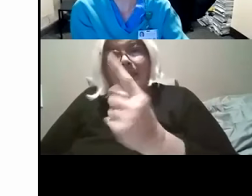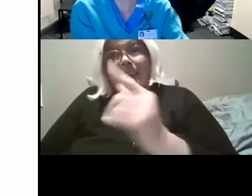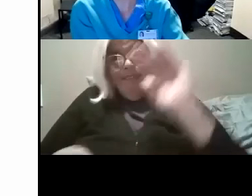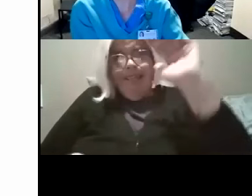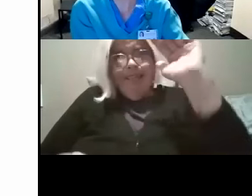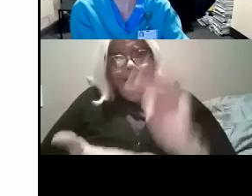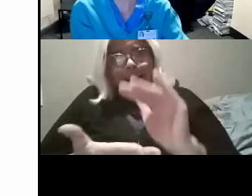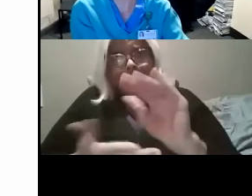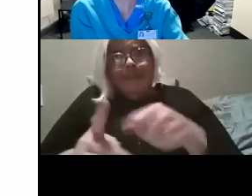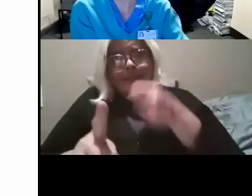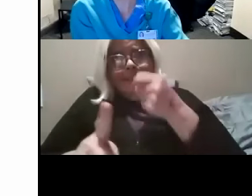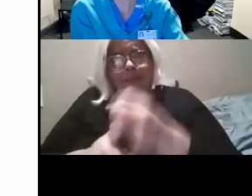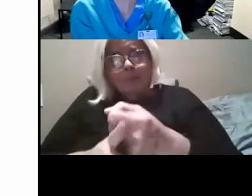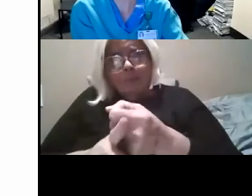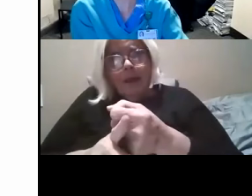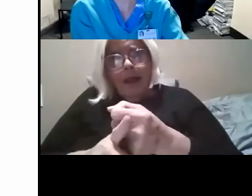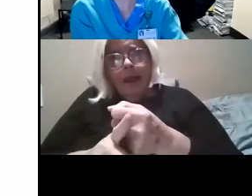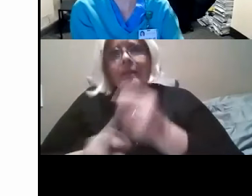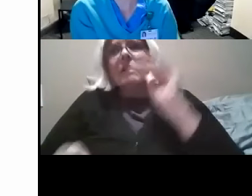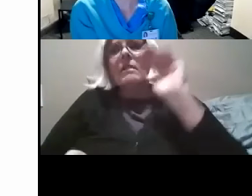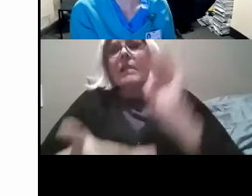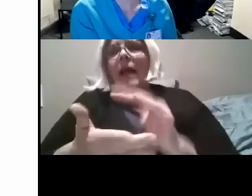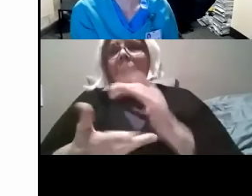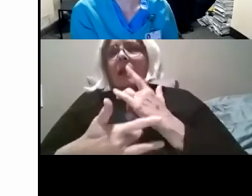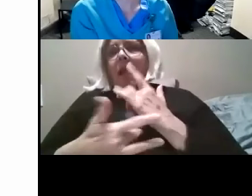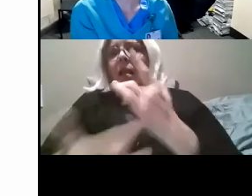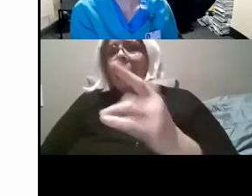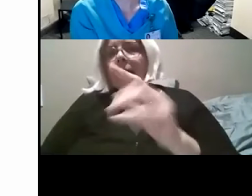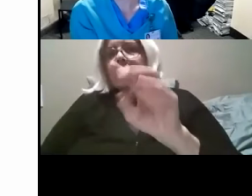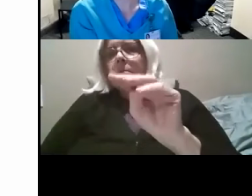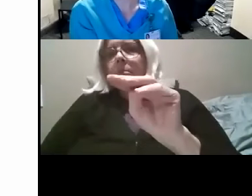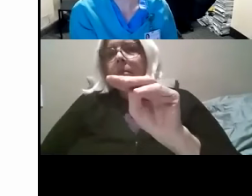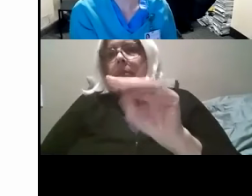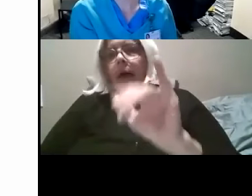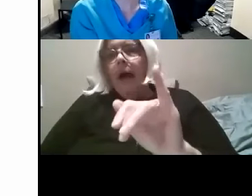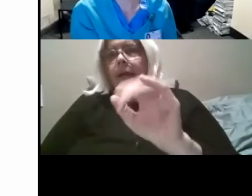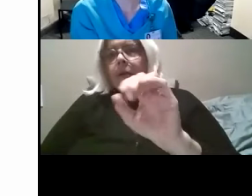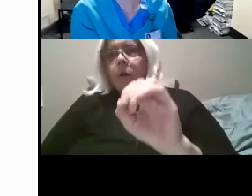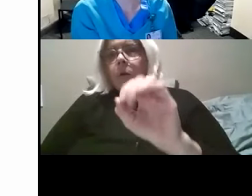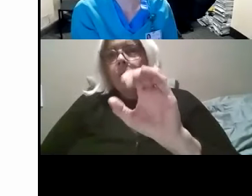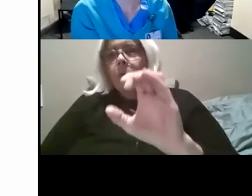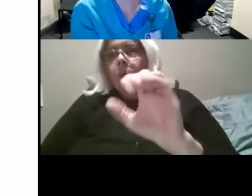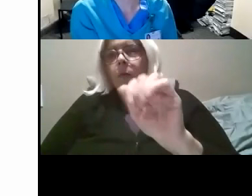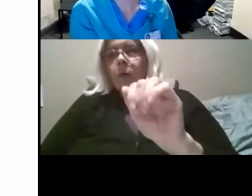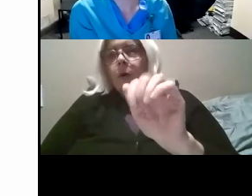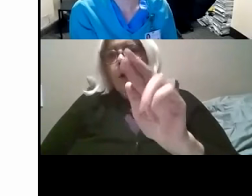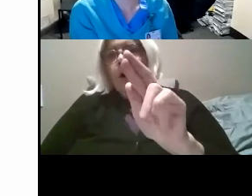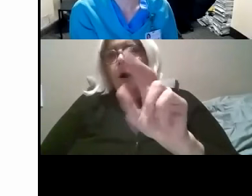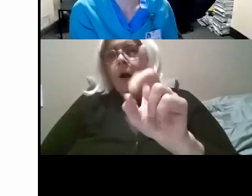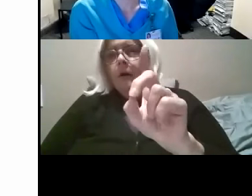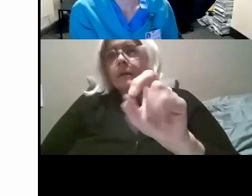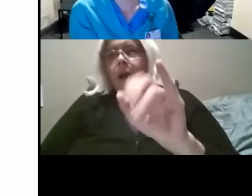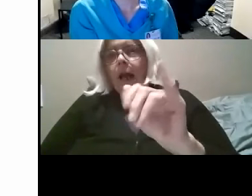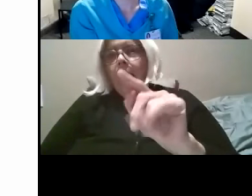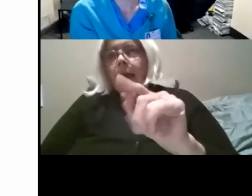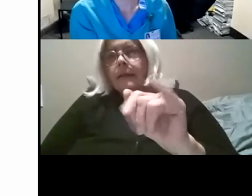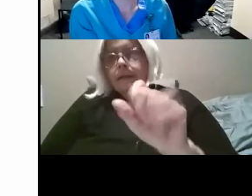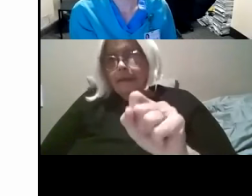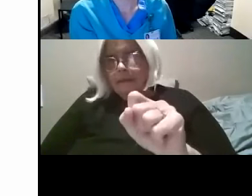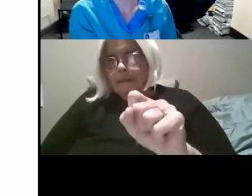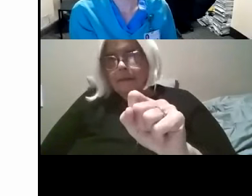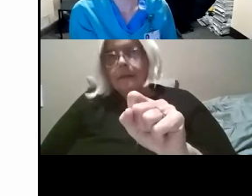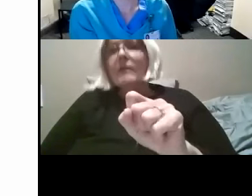infection-associated cases of myocarditis. So that's just something that we know about myocarditis. So the fact that we saw it in some